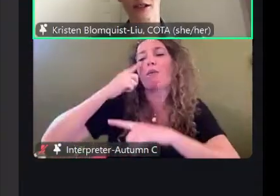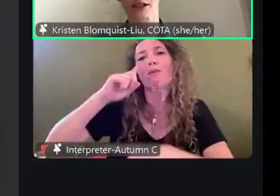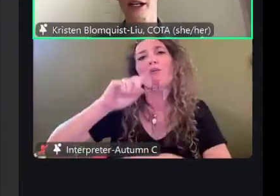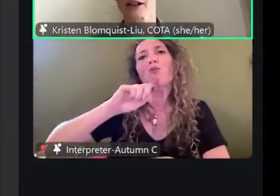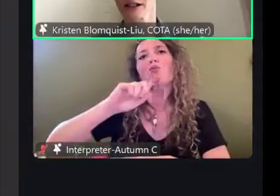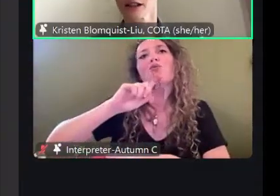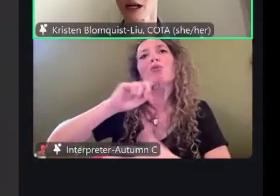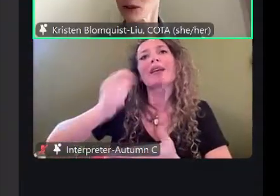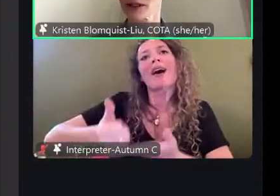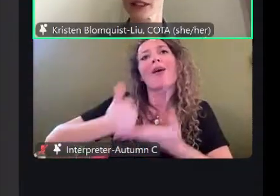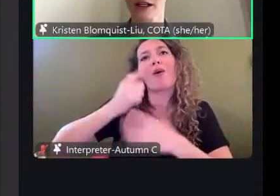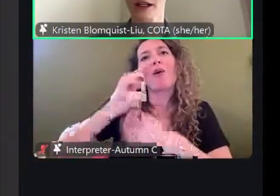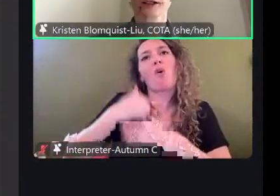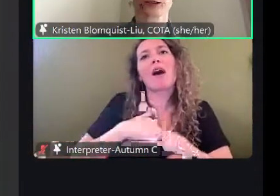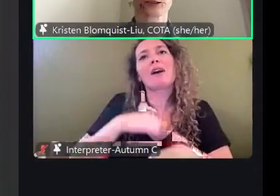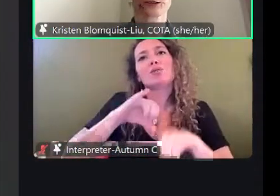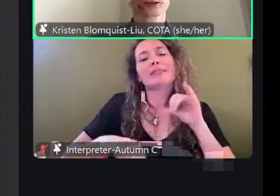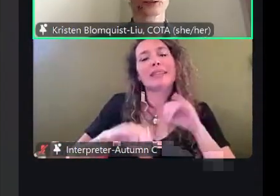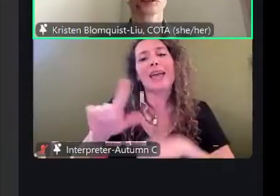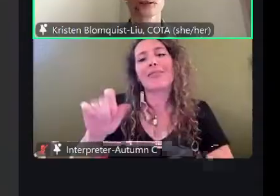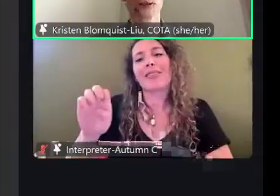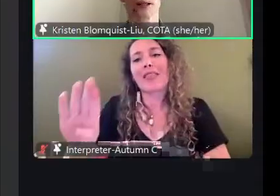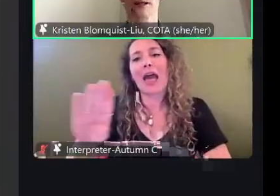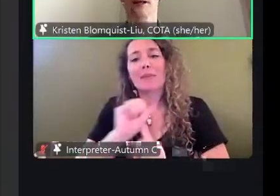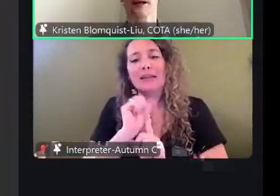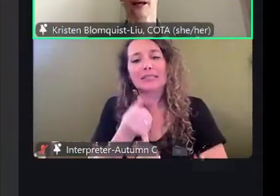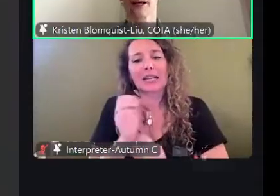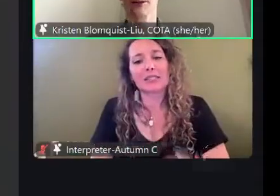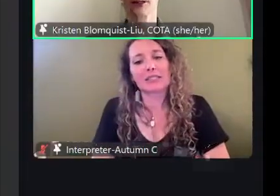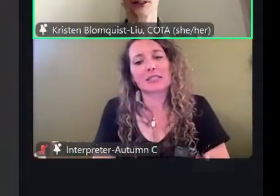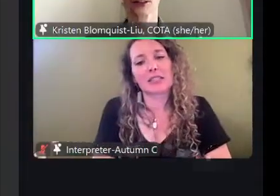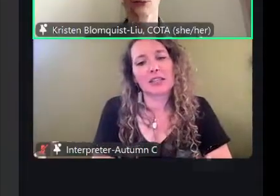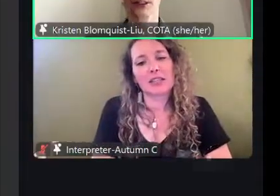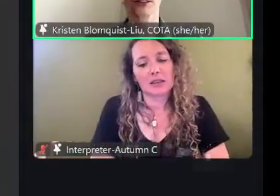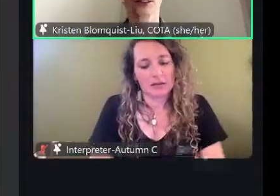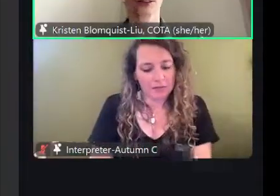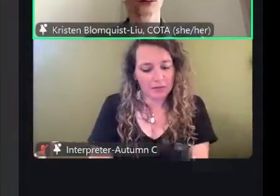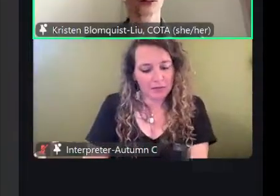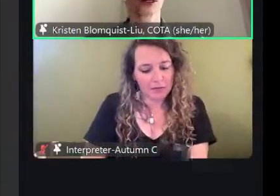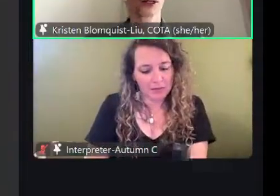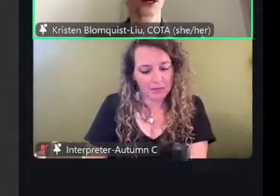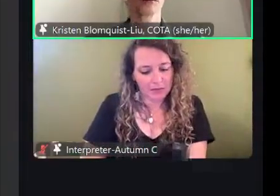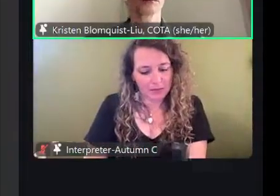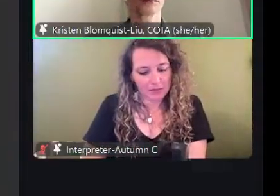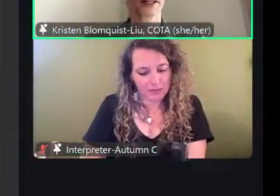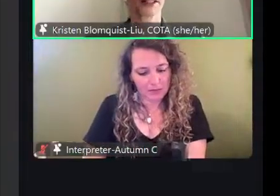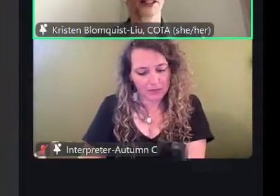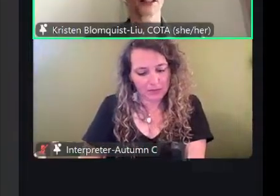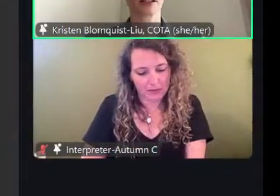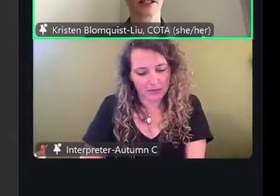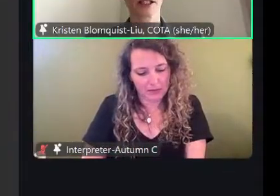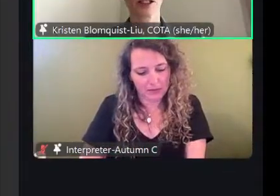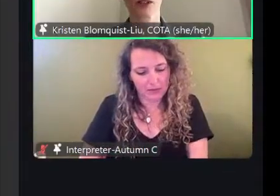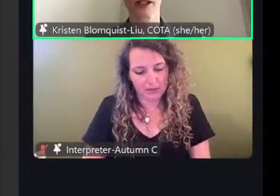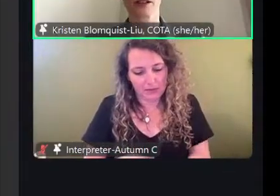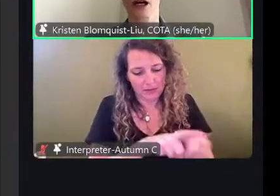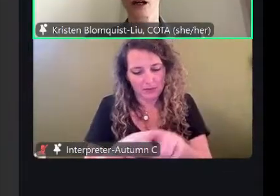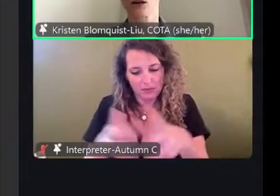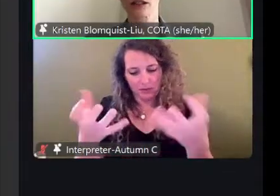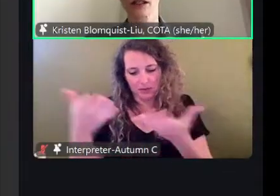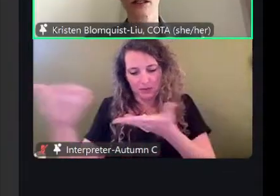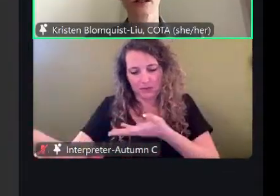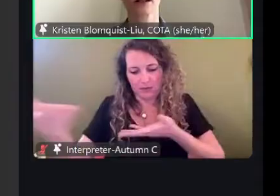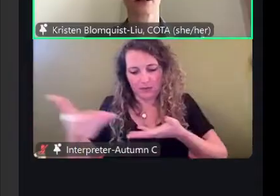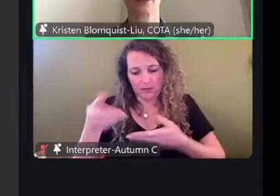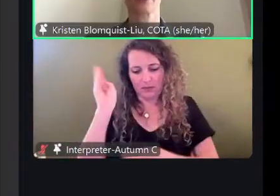to help us stay in like the laboratory settings. And we also wanted to bring attention to this because